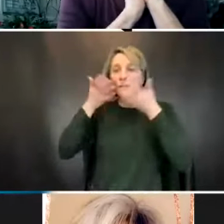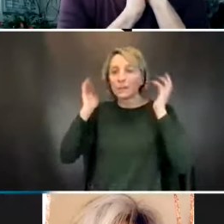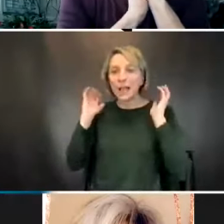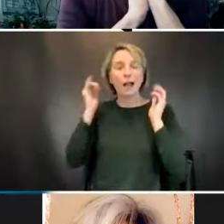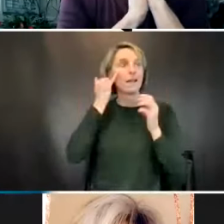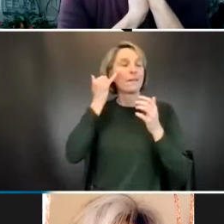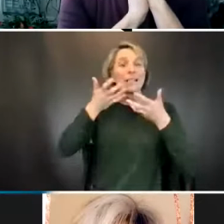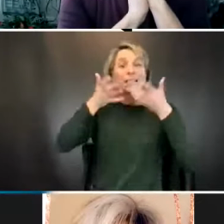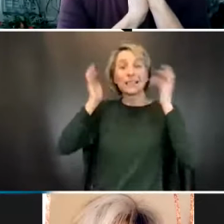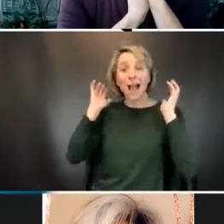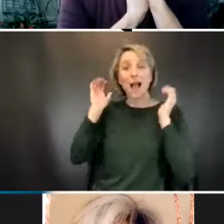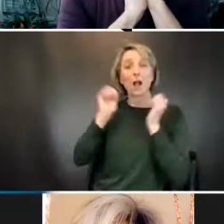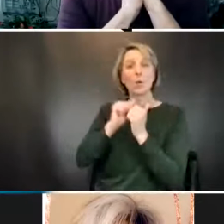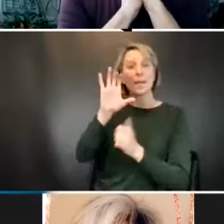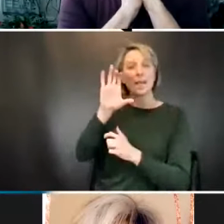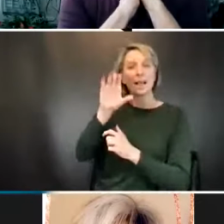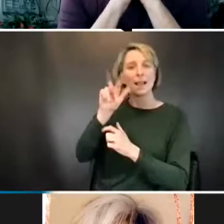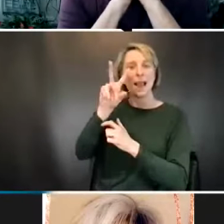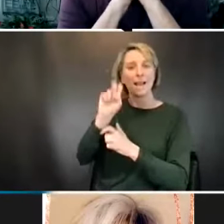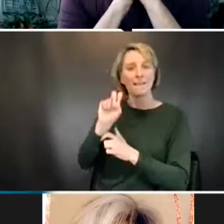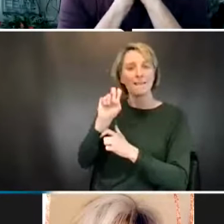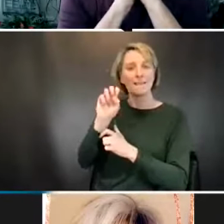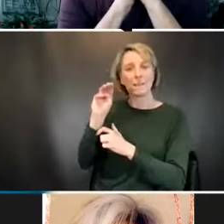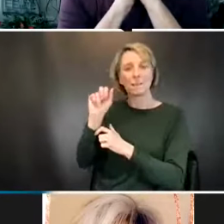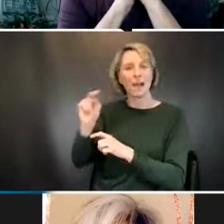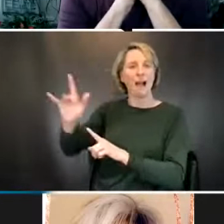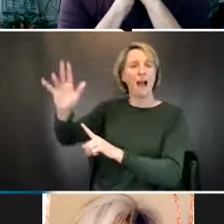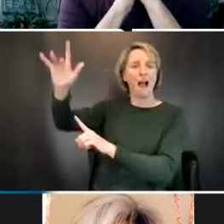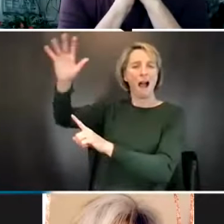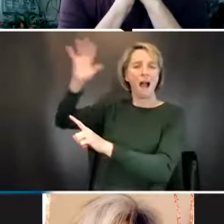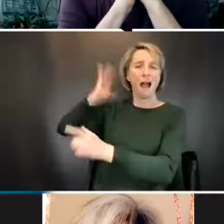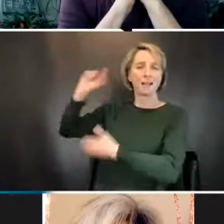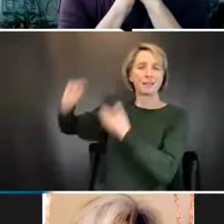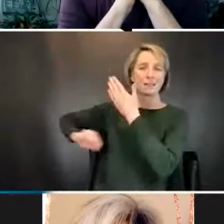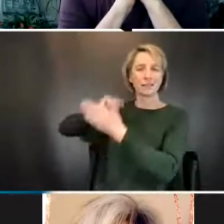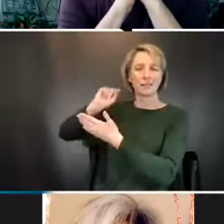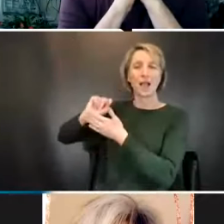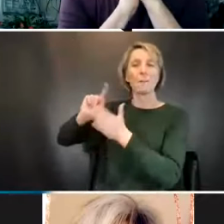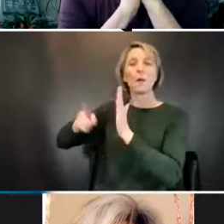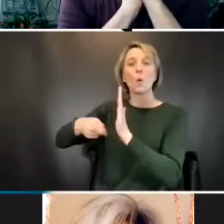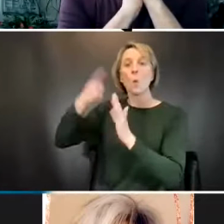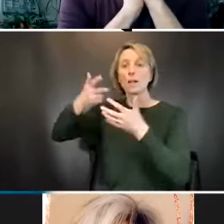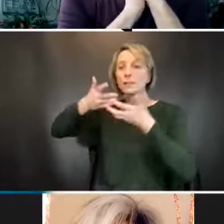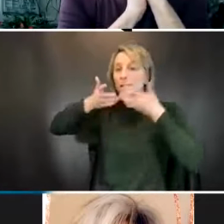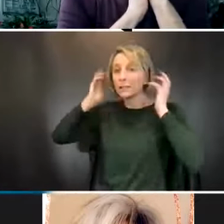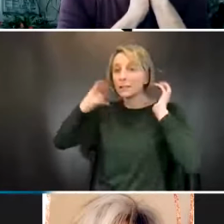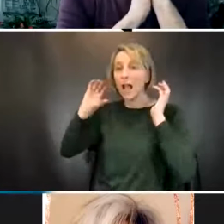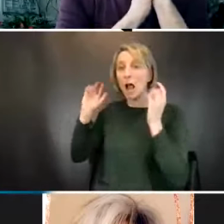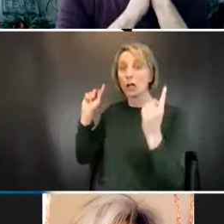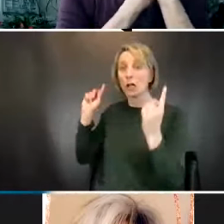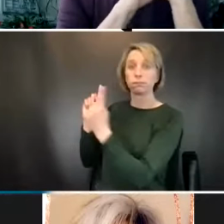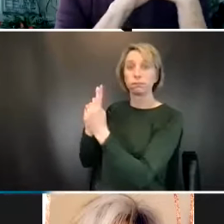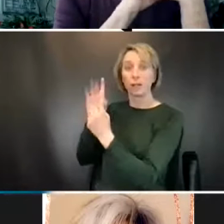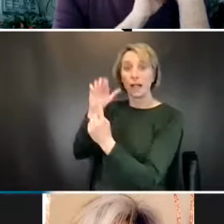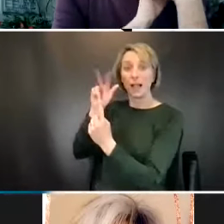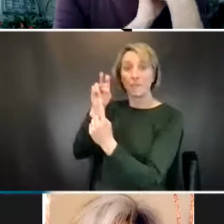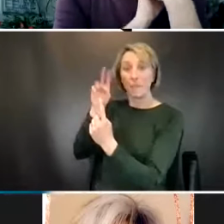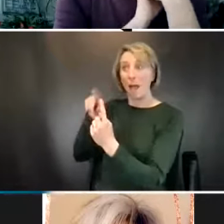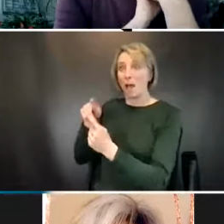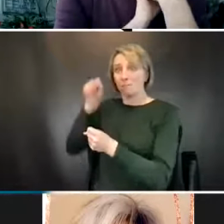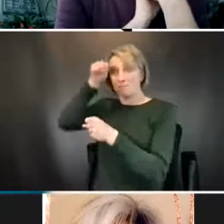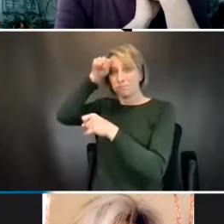gone and they had all this stuff, how do they complete their stress response cycle? Remember you said they go back to their village and they talk about, remember